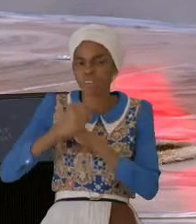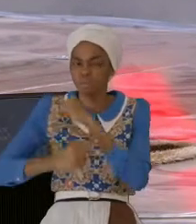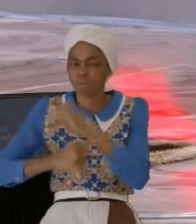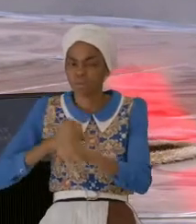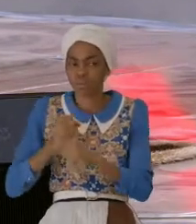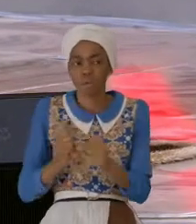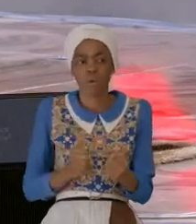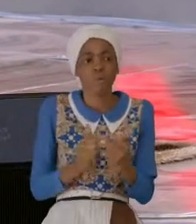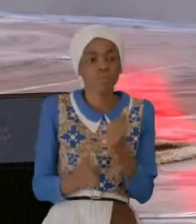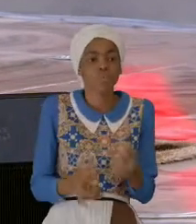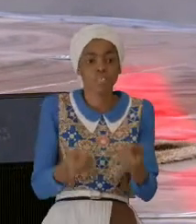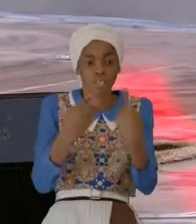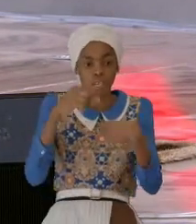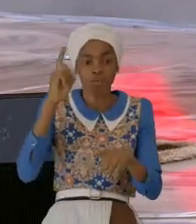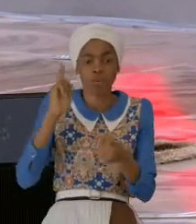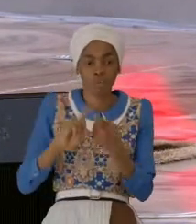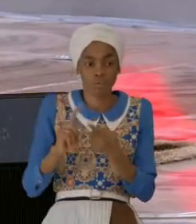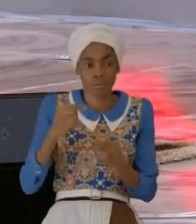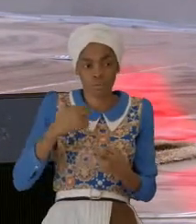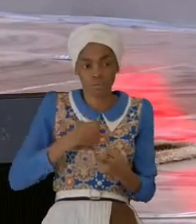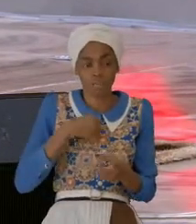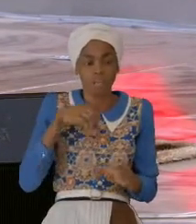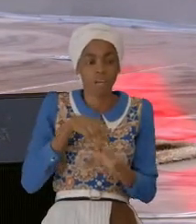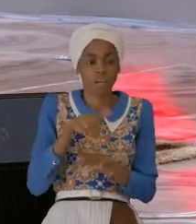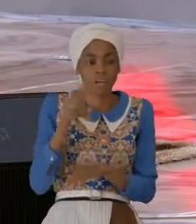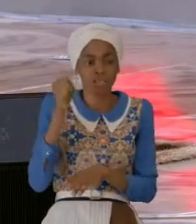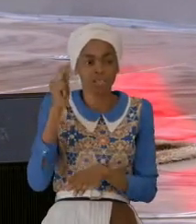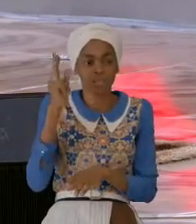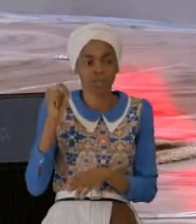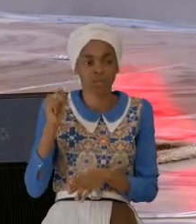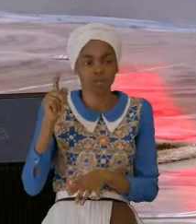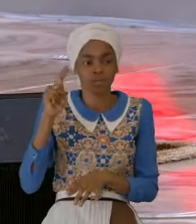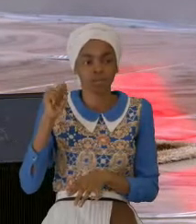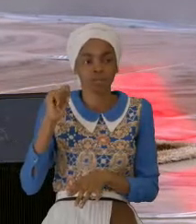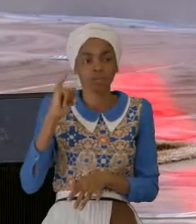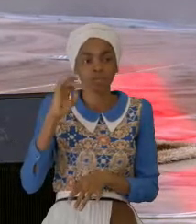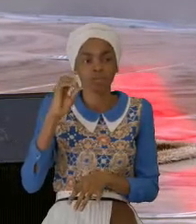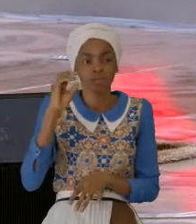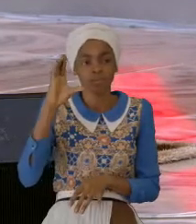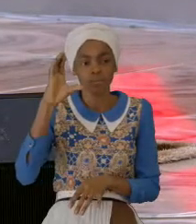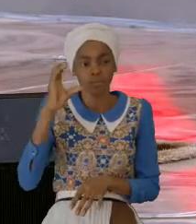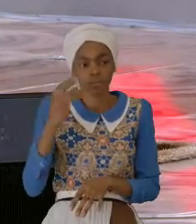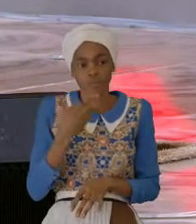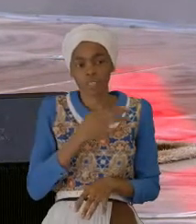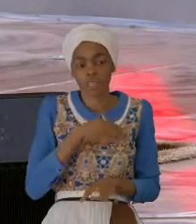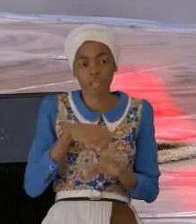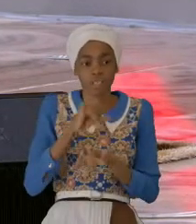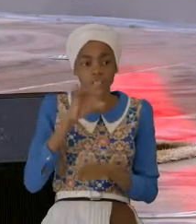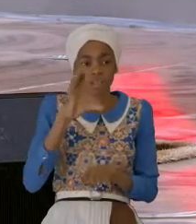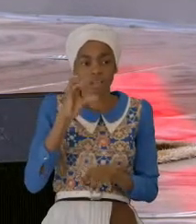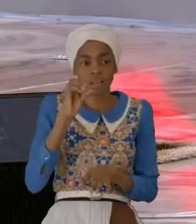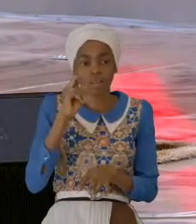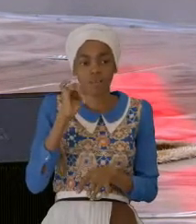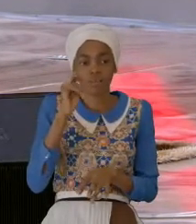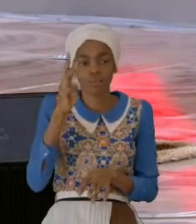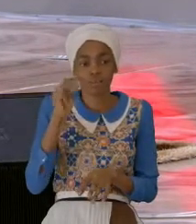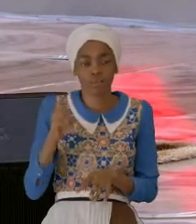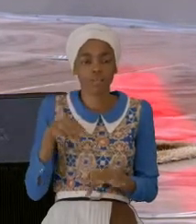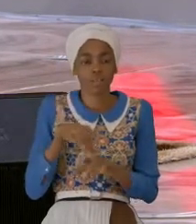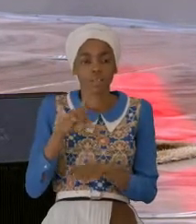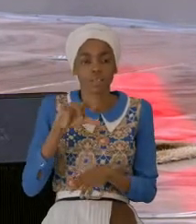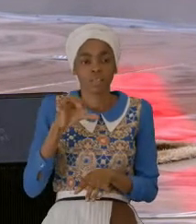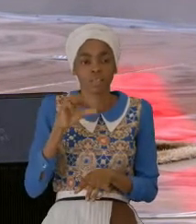unto me at Antioch at Iconium at least try watch